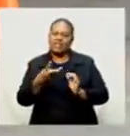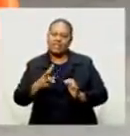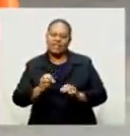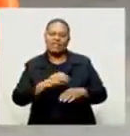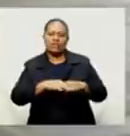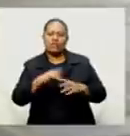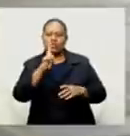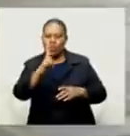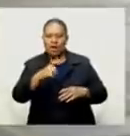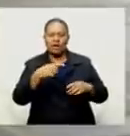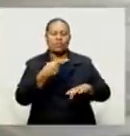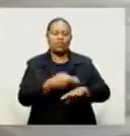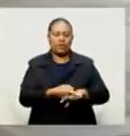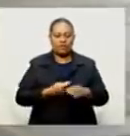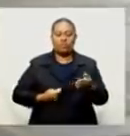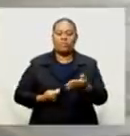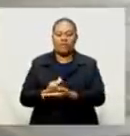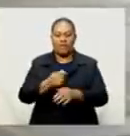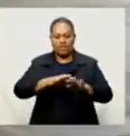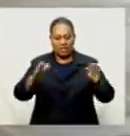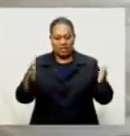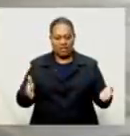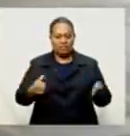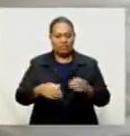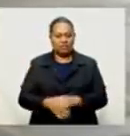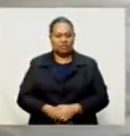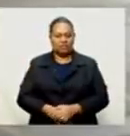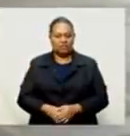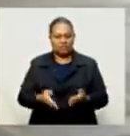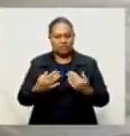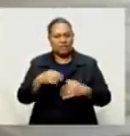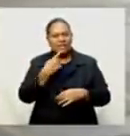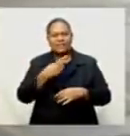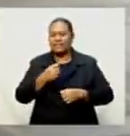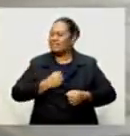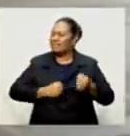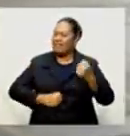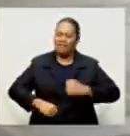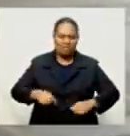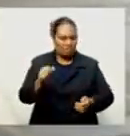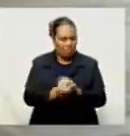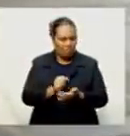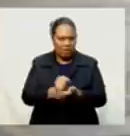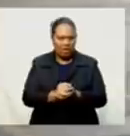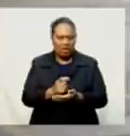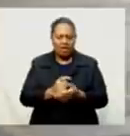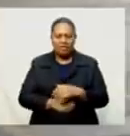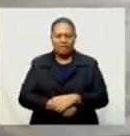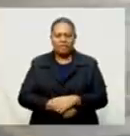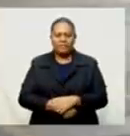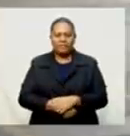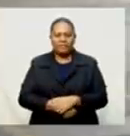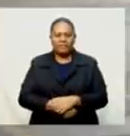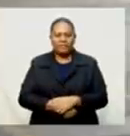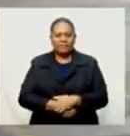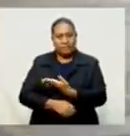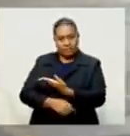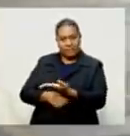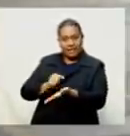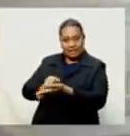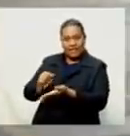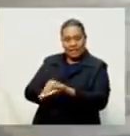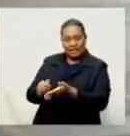week. Yes, it's a lot. We have to struggle. When we have been selling now,